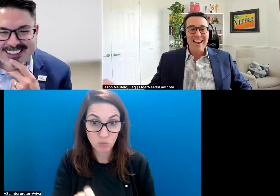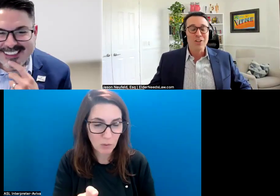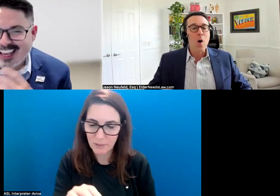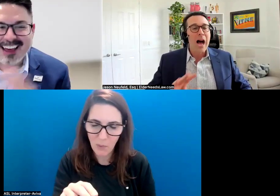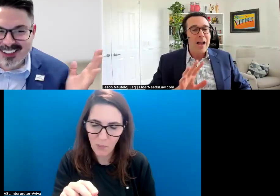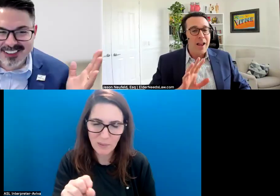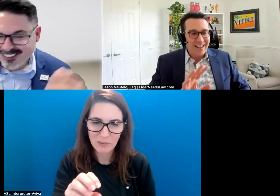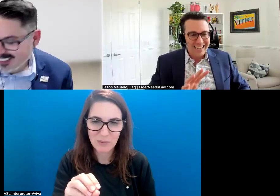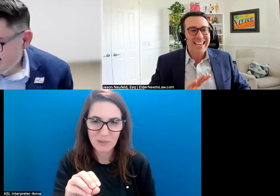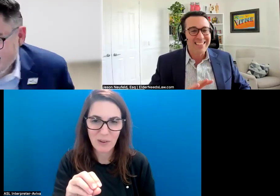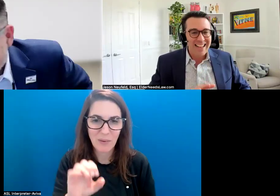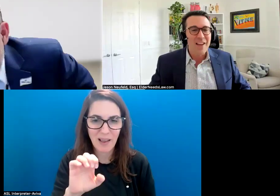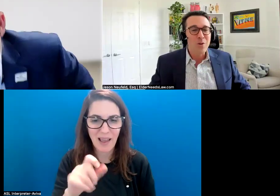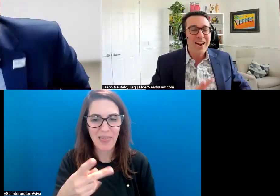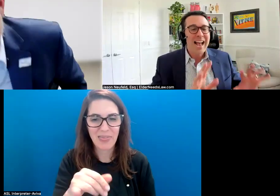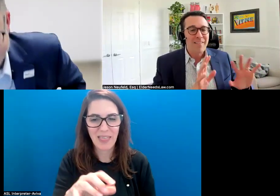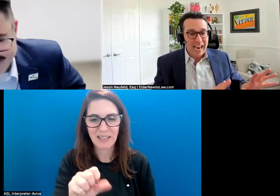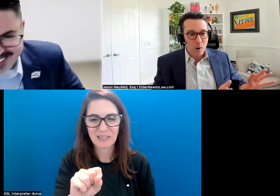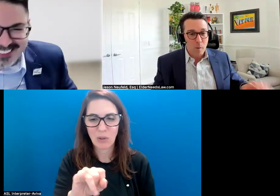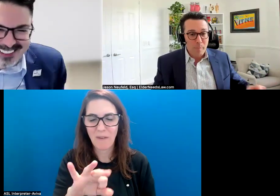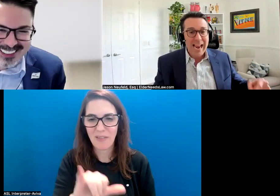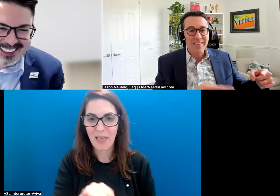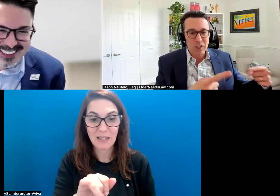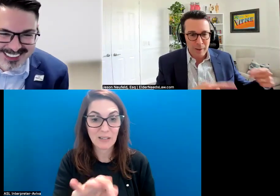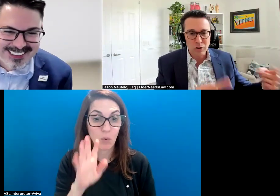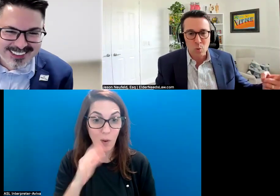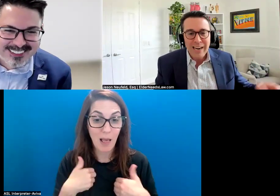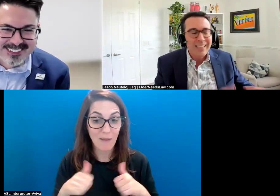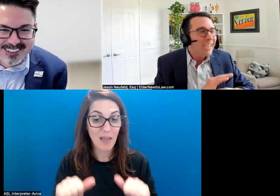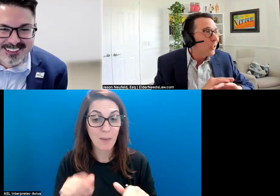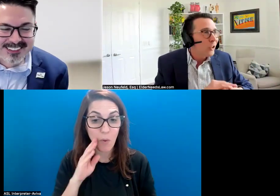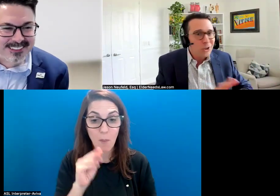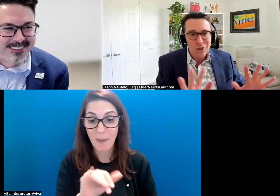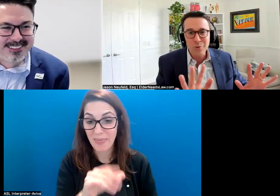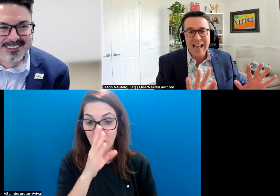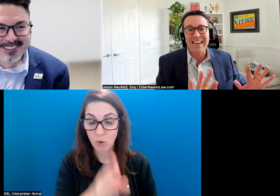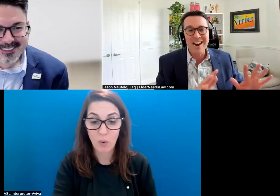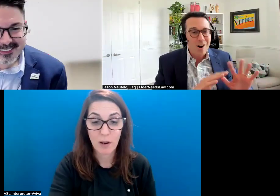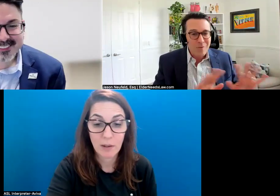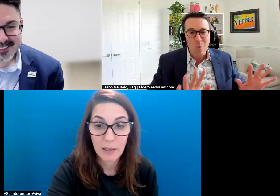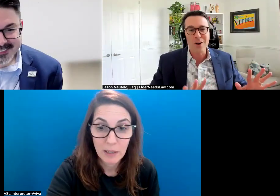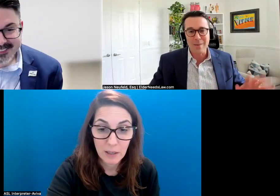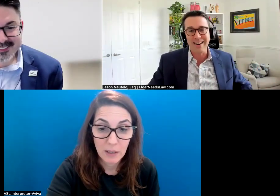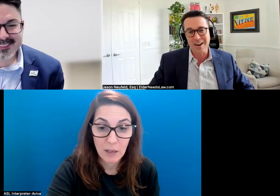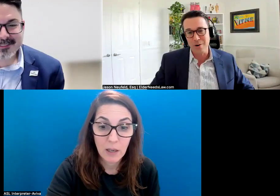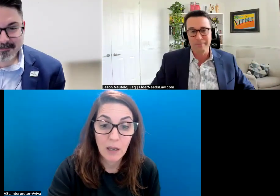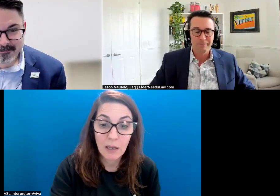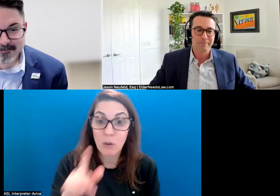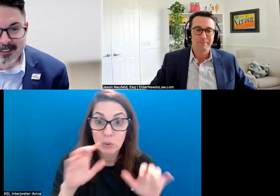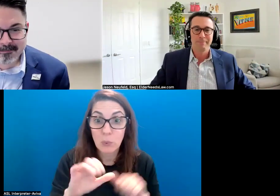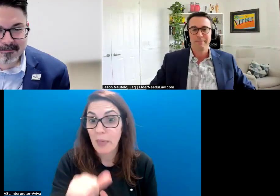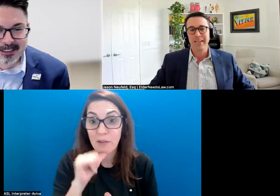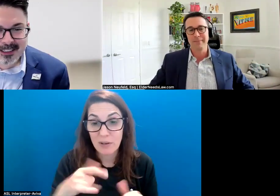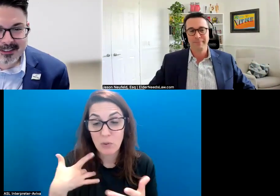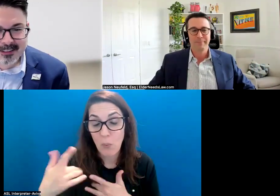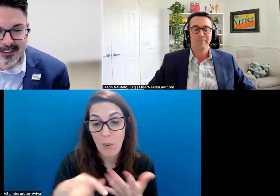Yeah, right. The So ethics of it, right? exactly. If you can have ABLE pay the expense directly, just do that and you don't have to worry about it anymore.